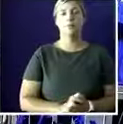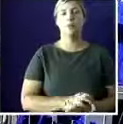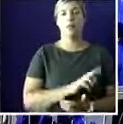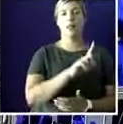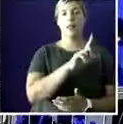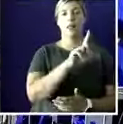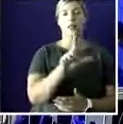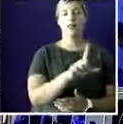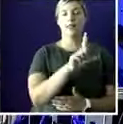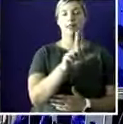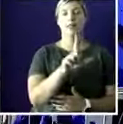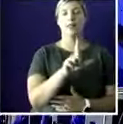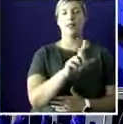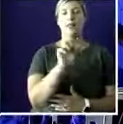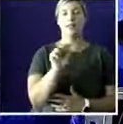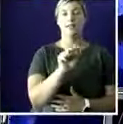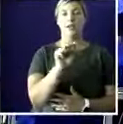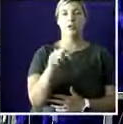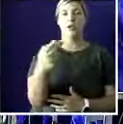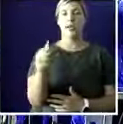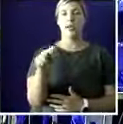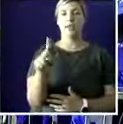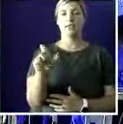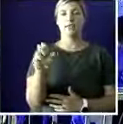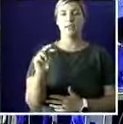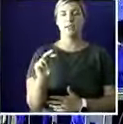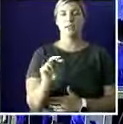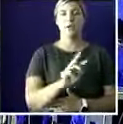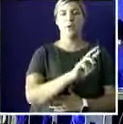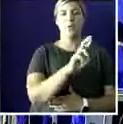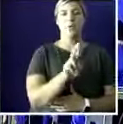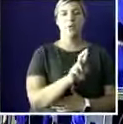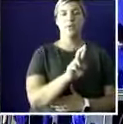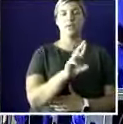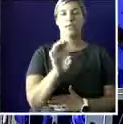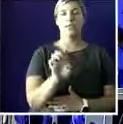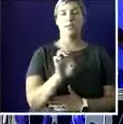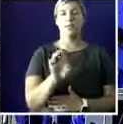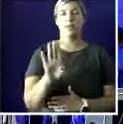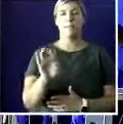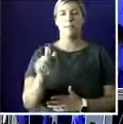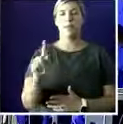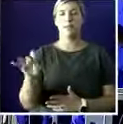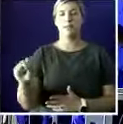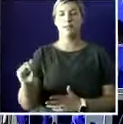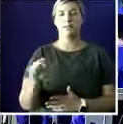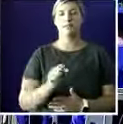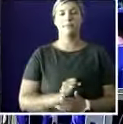Lathan Alexander Hansen. Reese Elizabeth Betts.